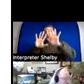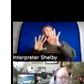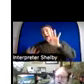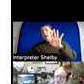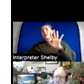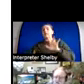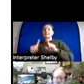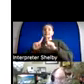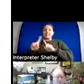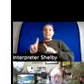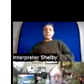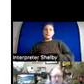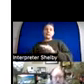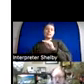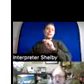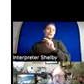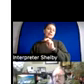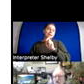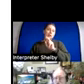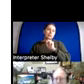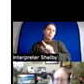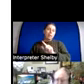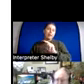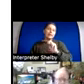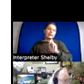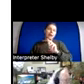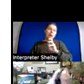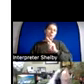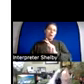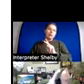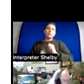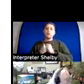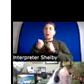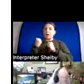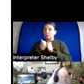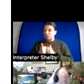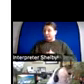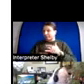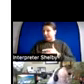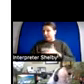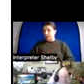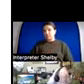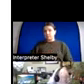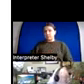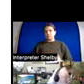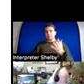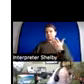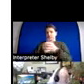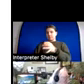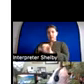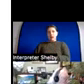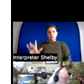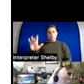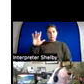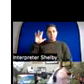topographies or configurations that are available why would you choose this big green one here